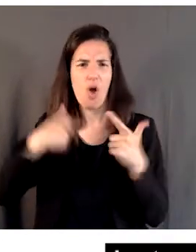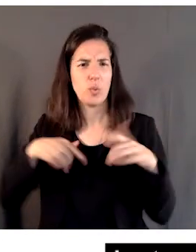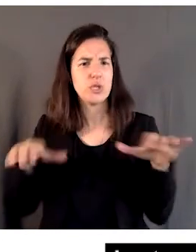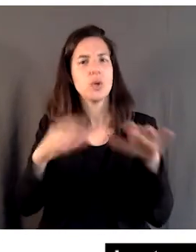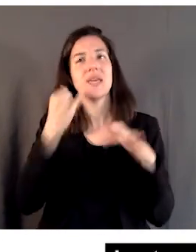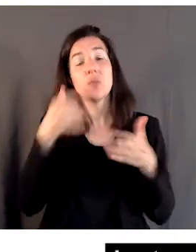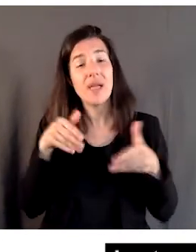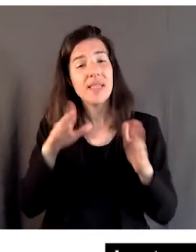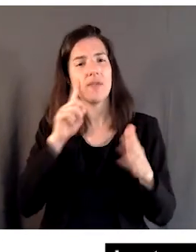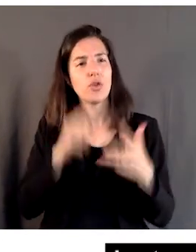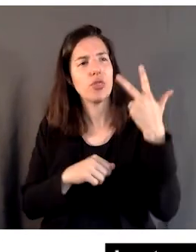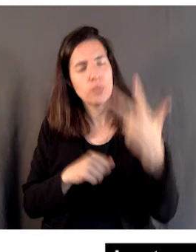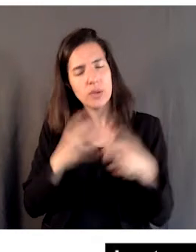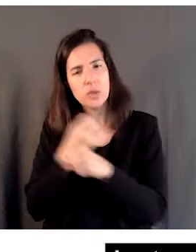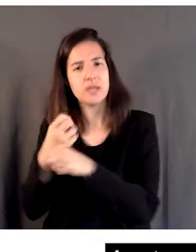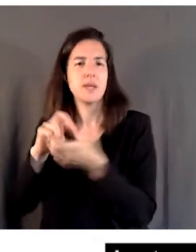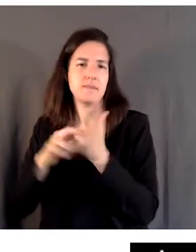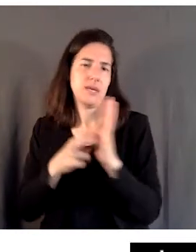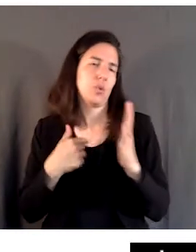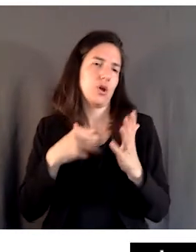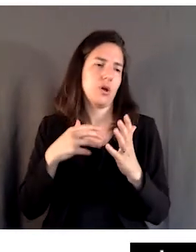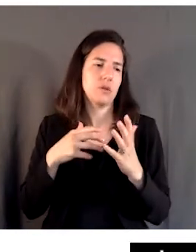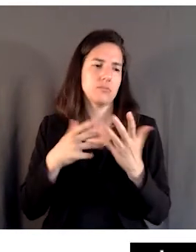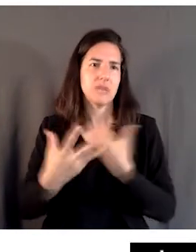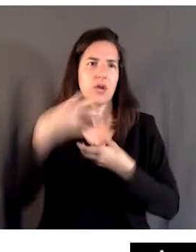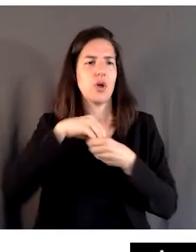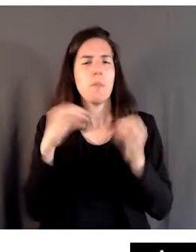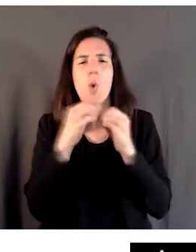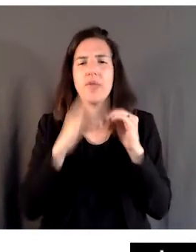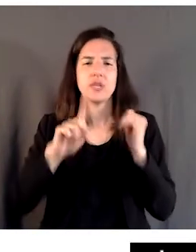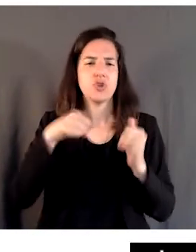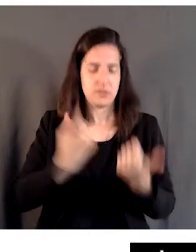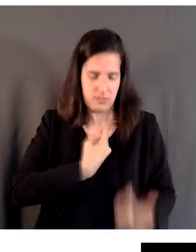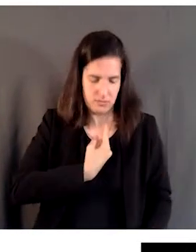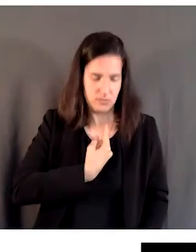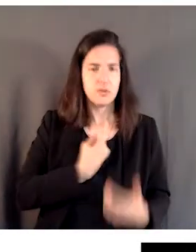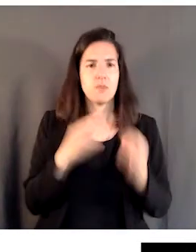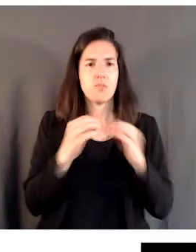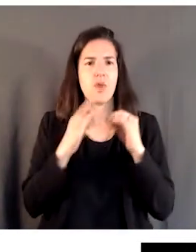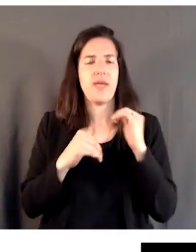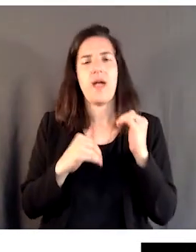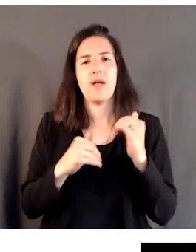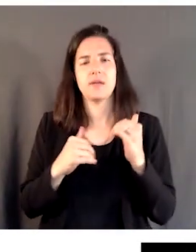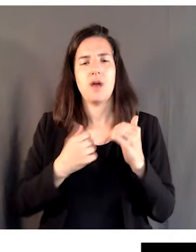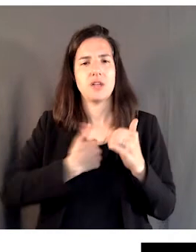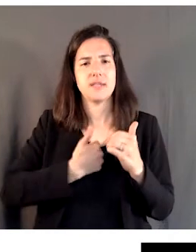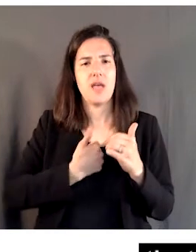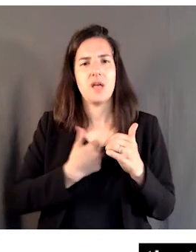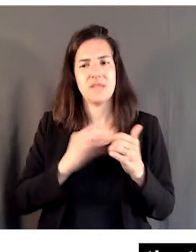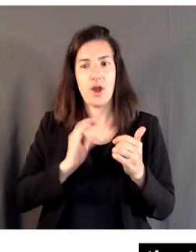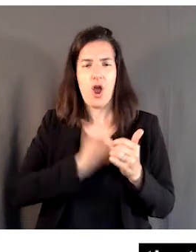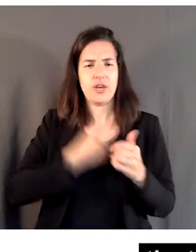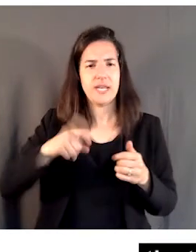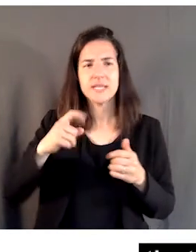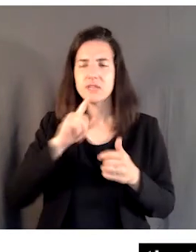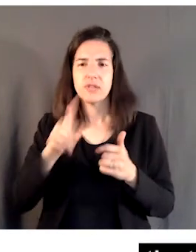just ourselves and our immediate needs. That 3 win, meaning everybody wins, I just feel like it's a way to move forward. And I'm really grateful that you're